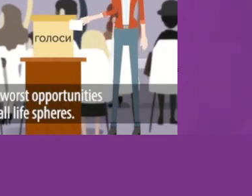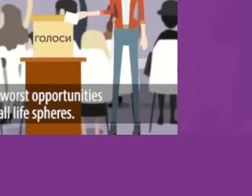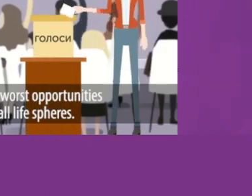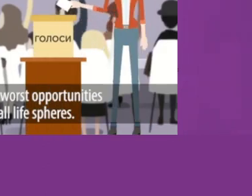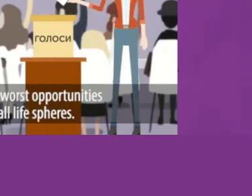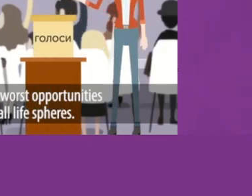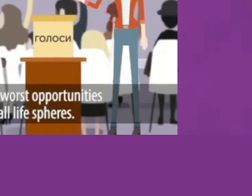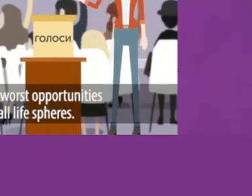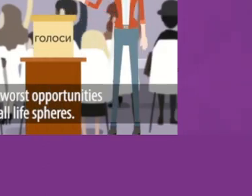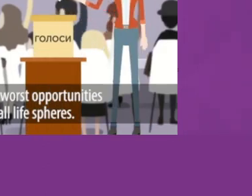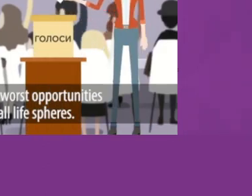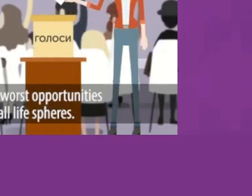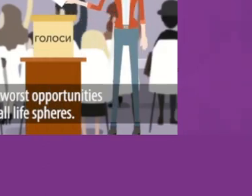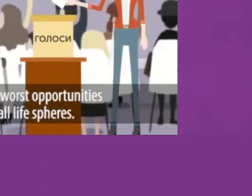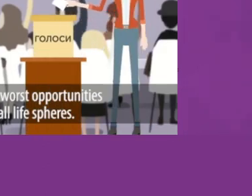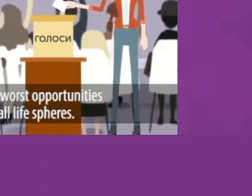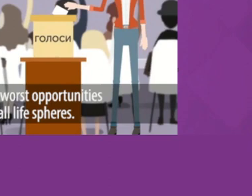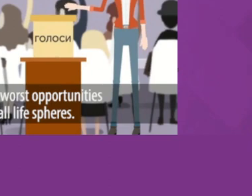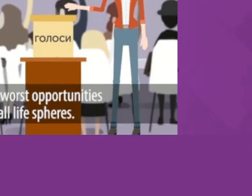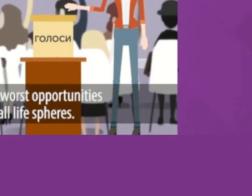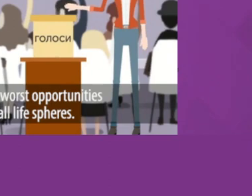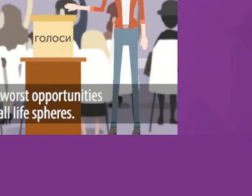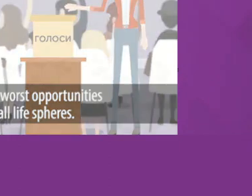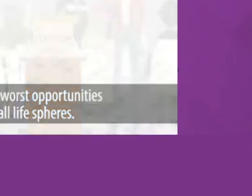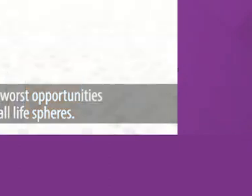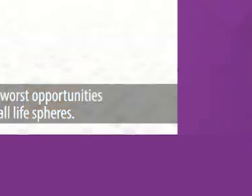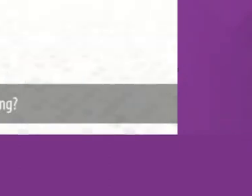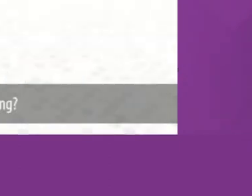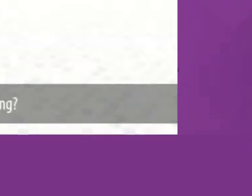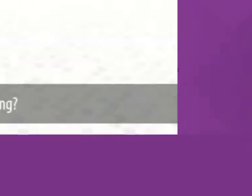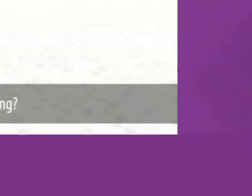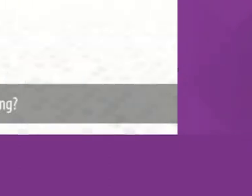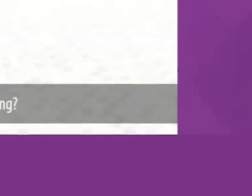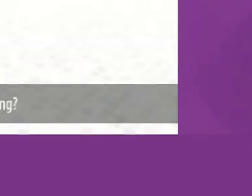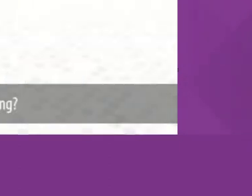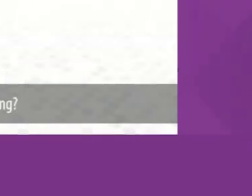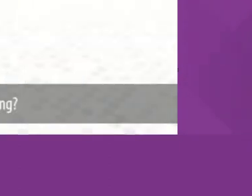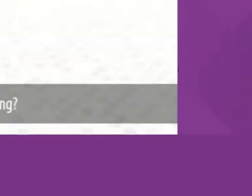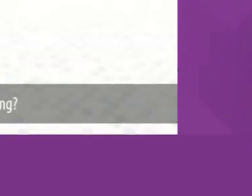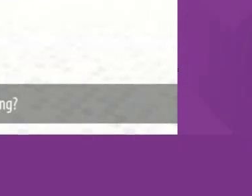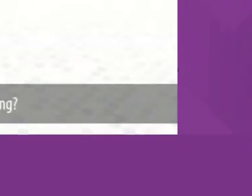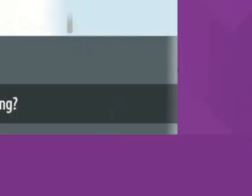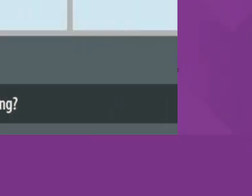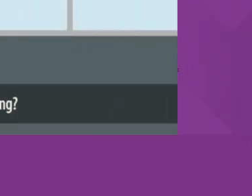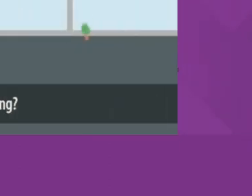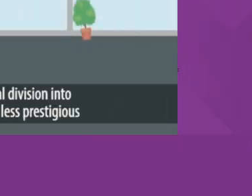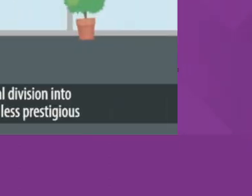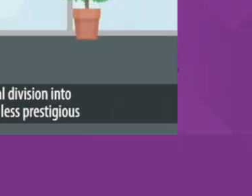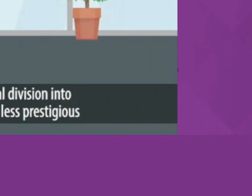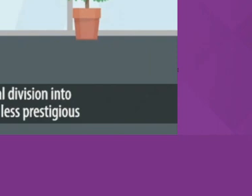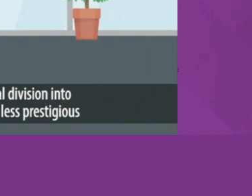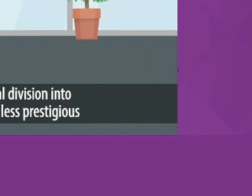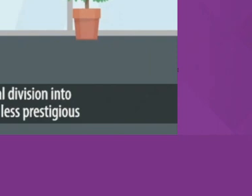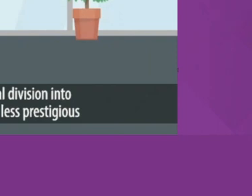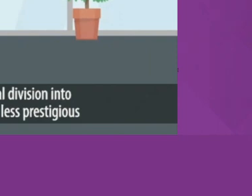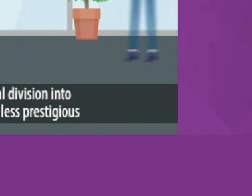less resources, the worse is the opportunity for self-realization for women. Why it happens? First